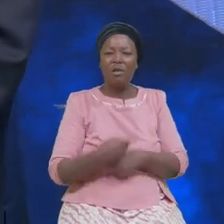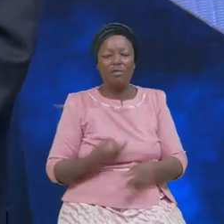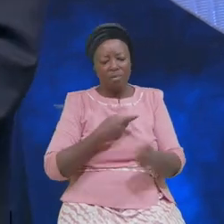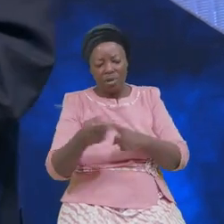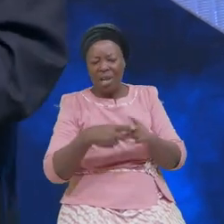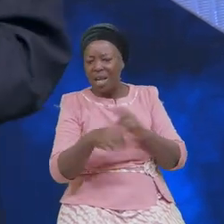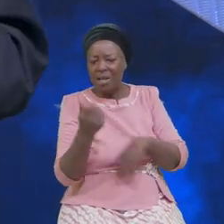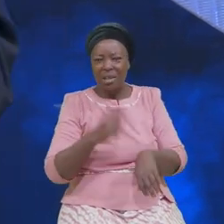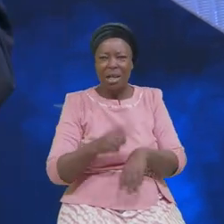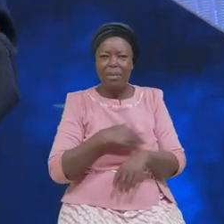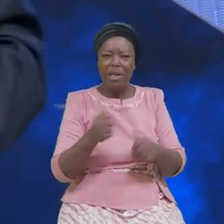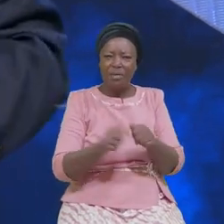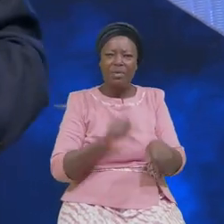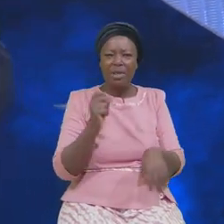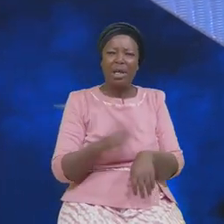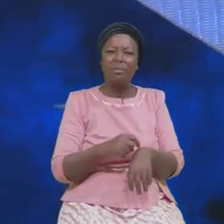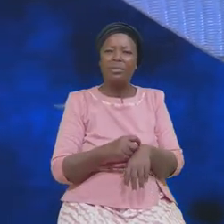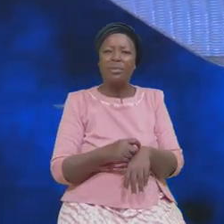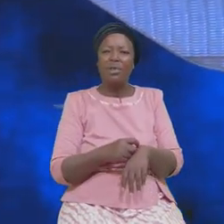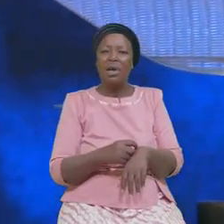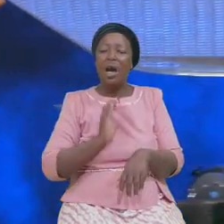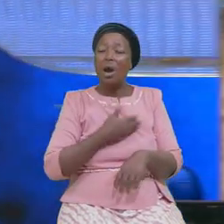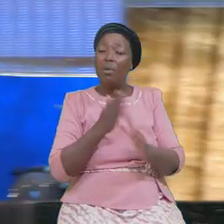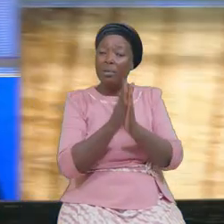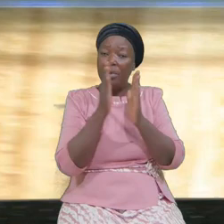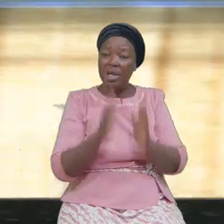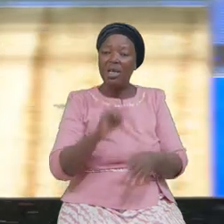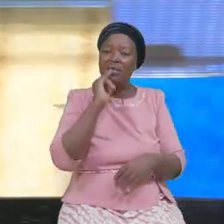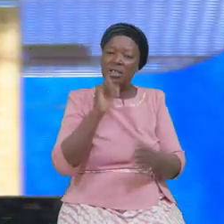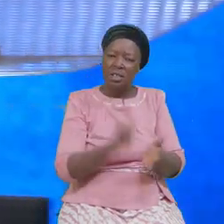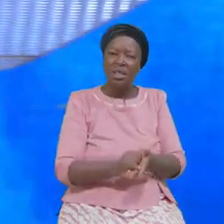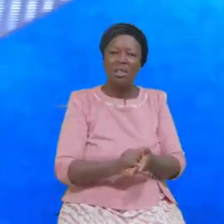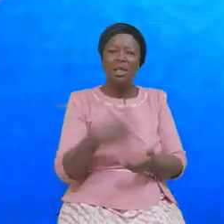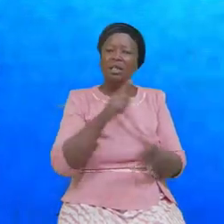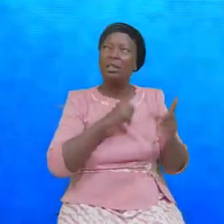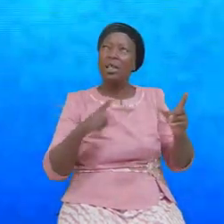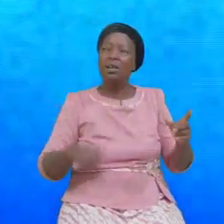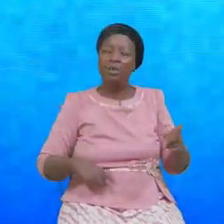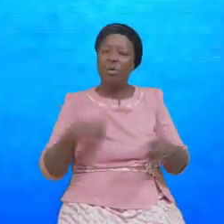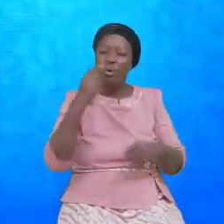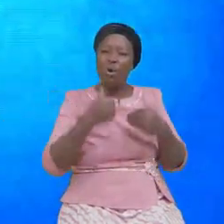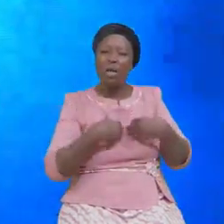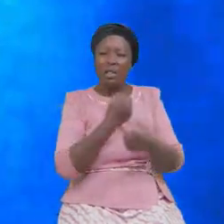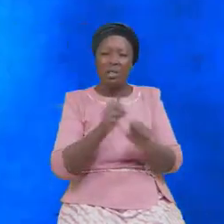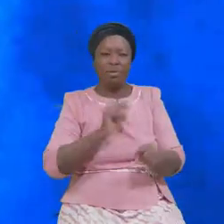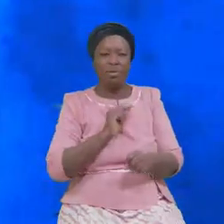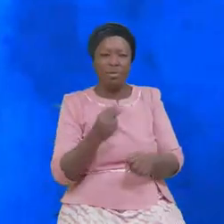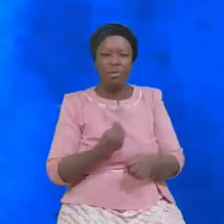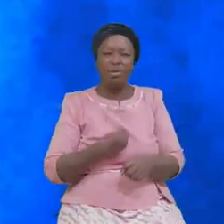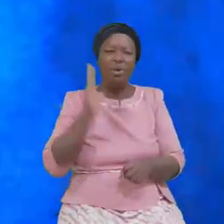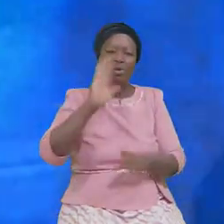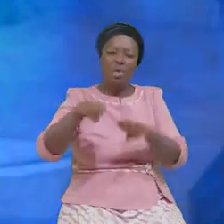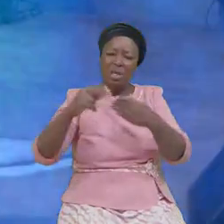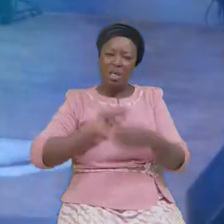time, every time. Our prayer is that the Lord who has saved us will